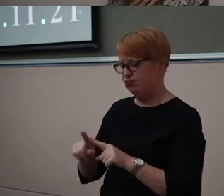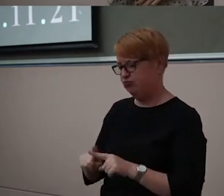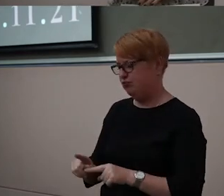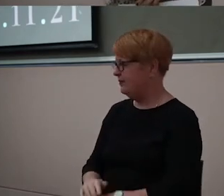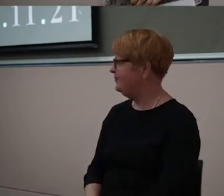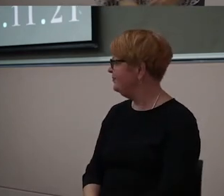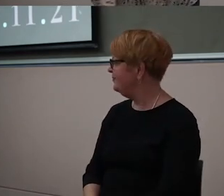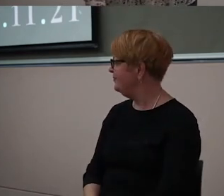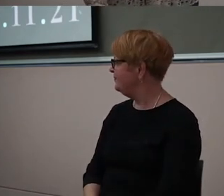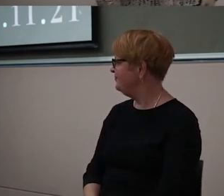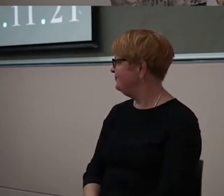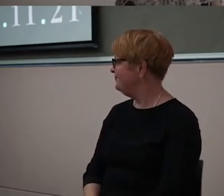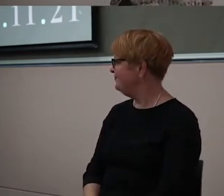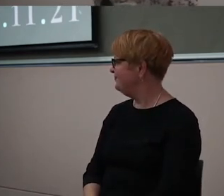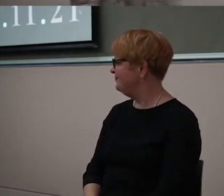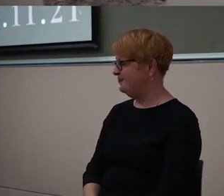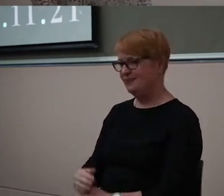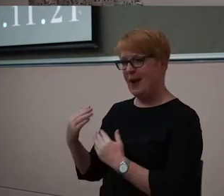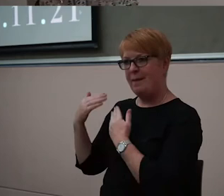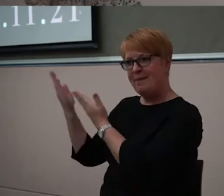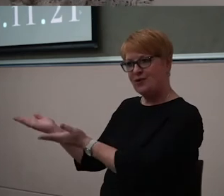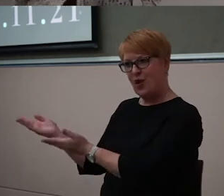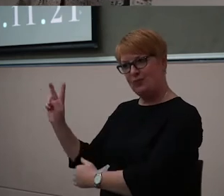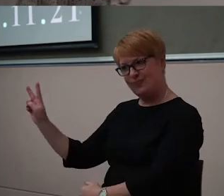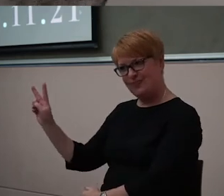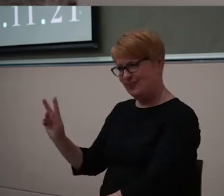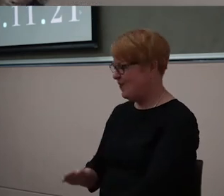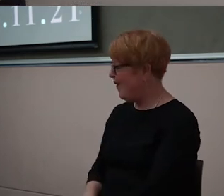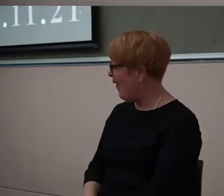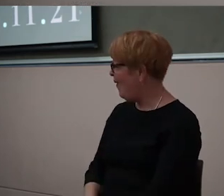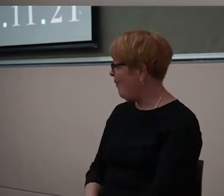Thank you so much, Lucy, and I'll pass on to Beverley. Thank you.